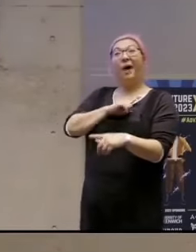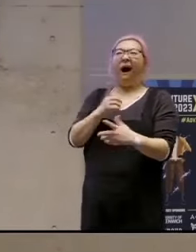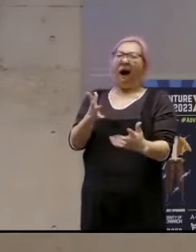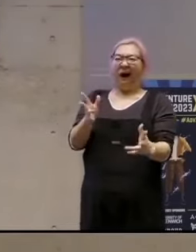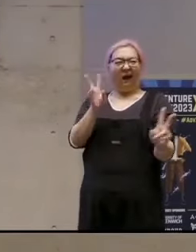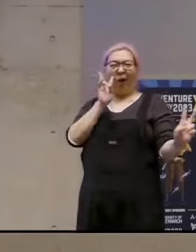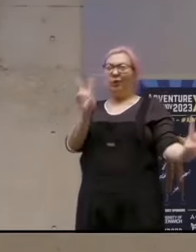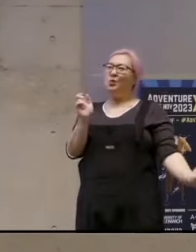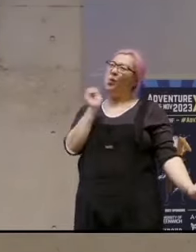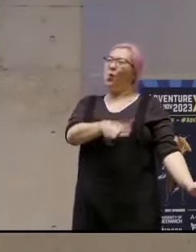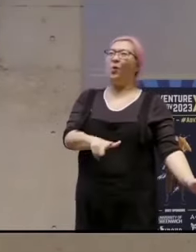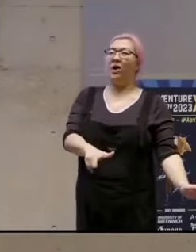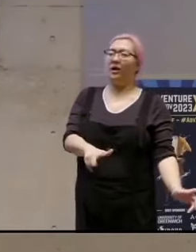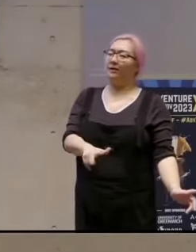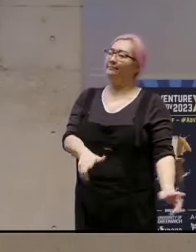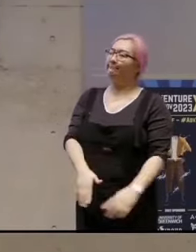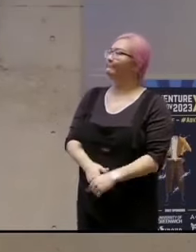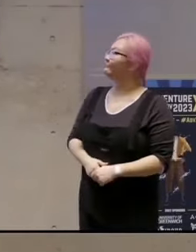cool.